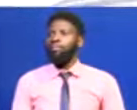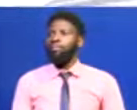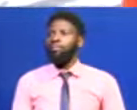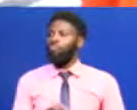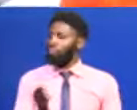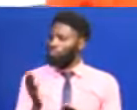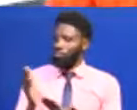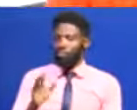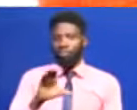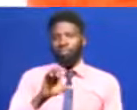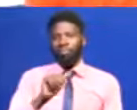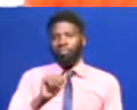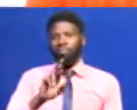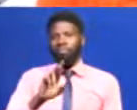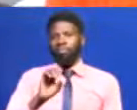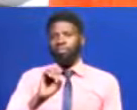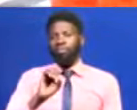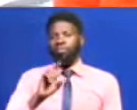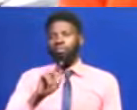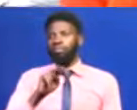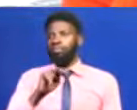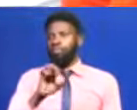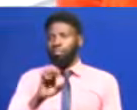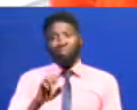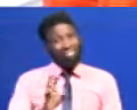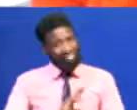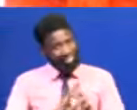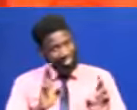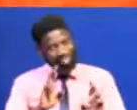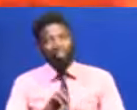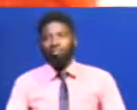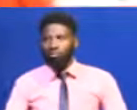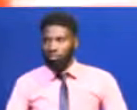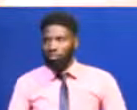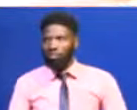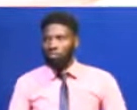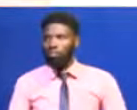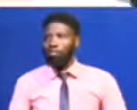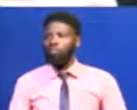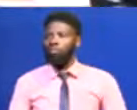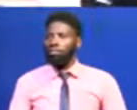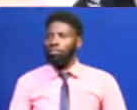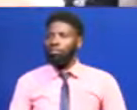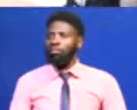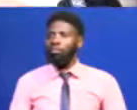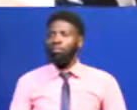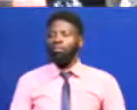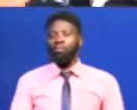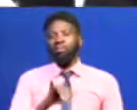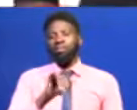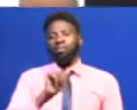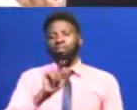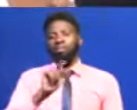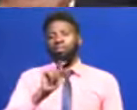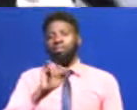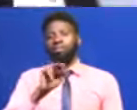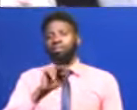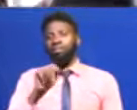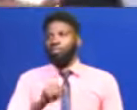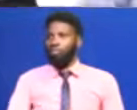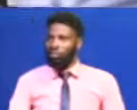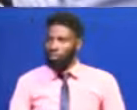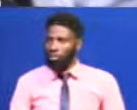Thank you. Caroline, how are you? Fine. Majipanga? Kabisa. Kabisa, eh? Yes, yes. Jinasha Gatimu. Gatimu. Yes. So, all